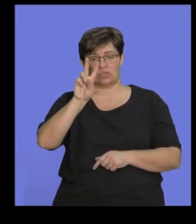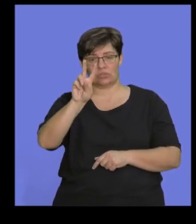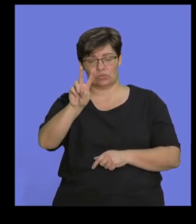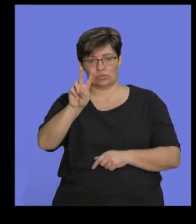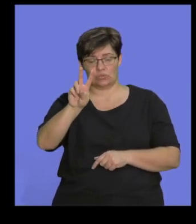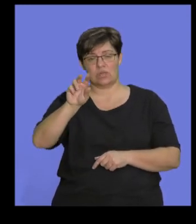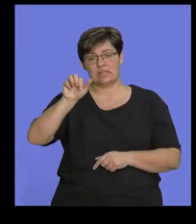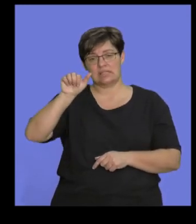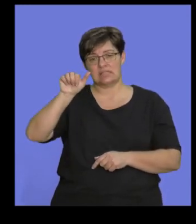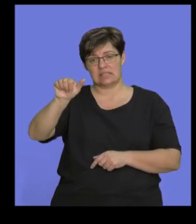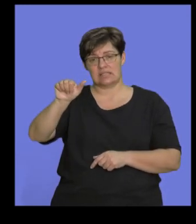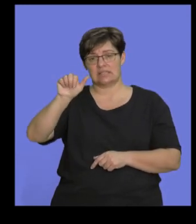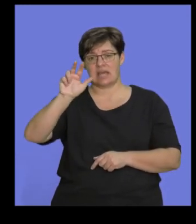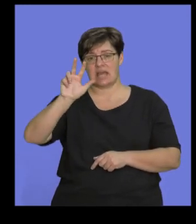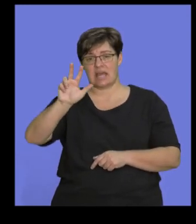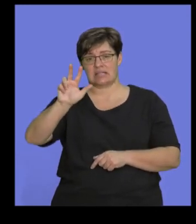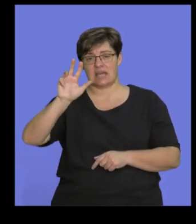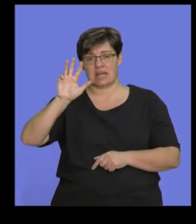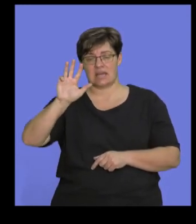82,689. Let me just verify that.